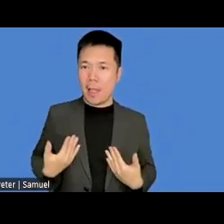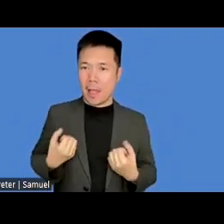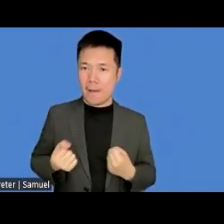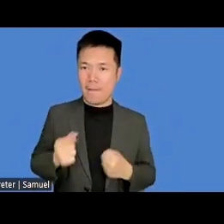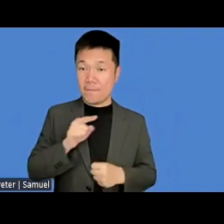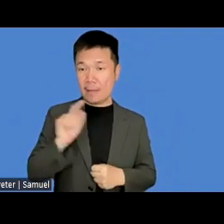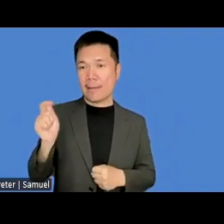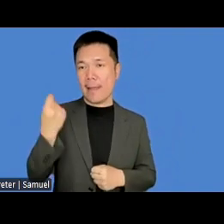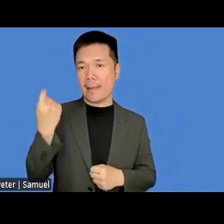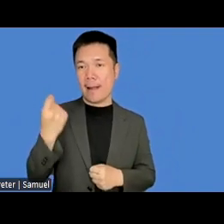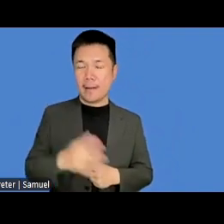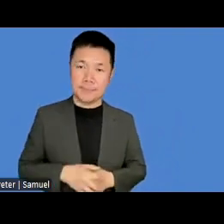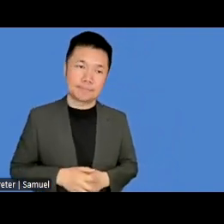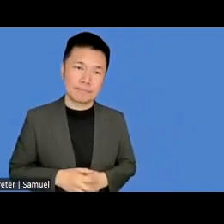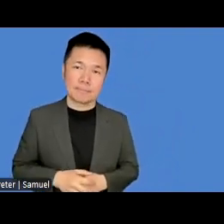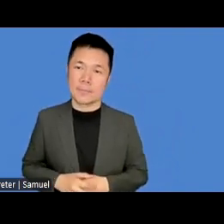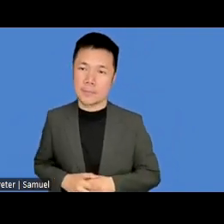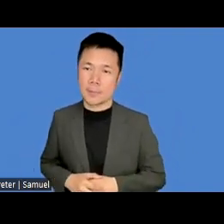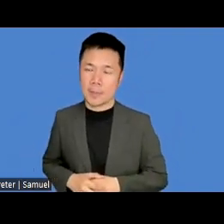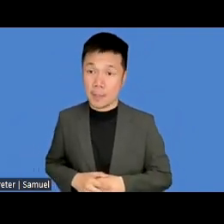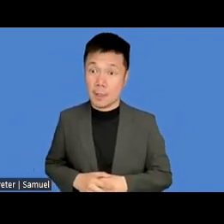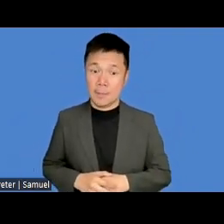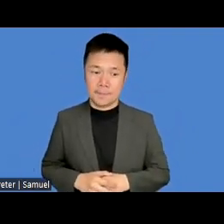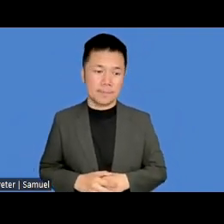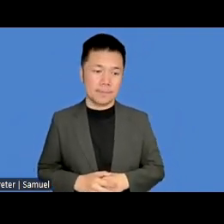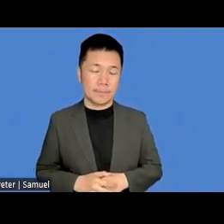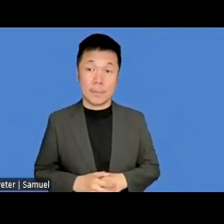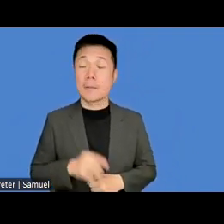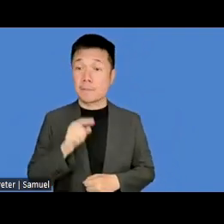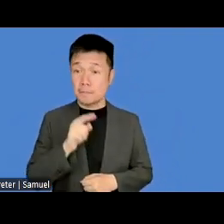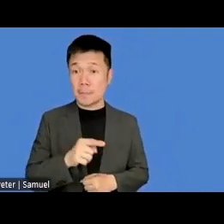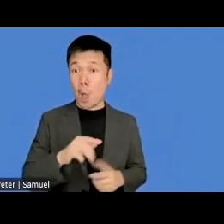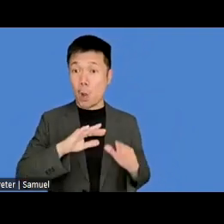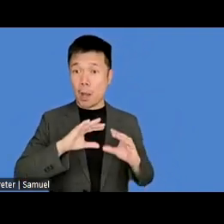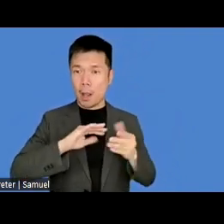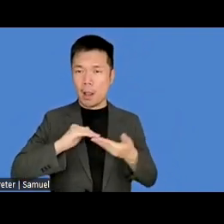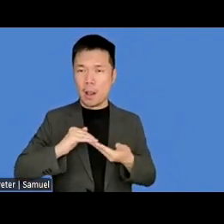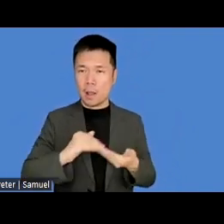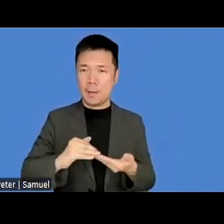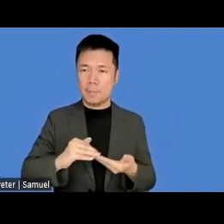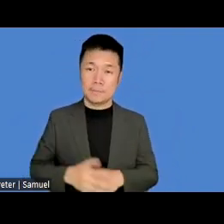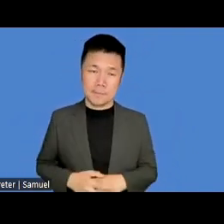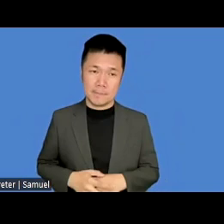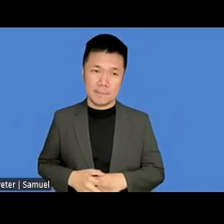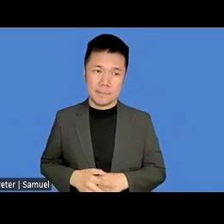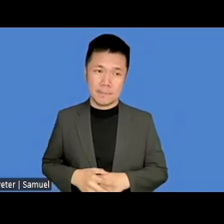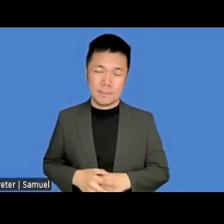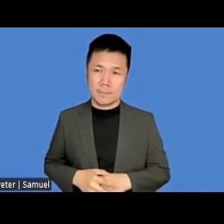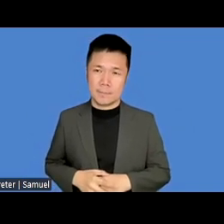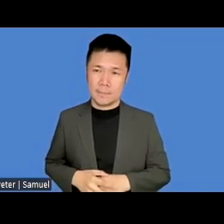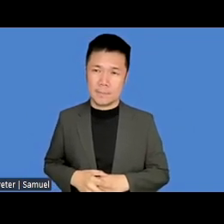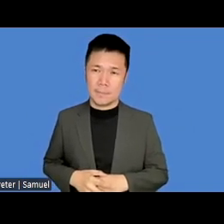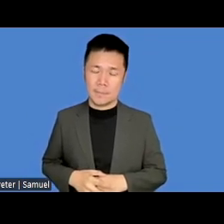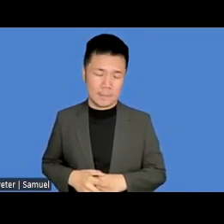mental health ecosystem accelerator organization made up of a wide variety of